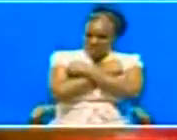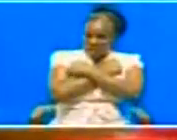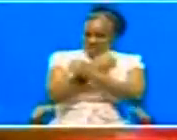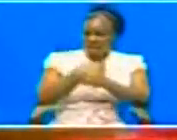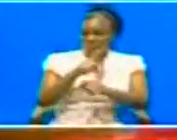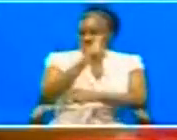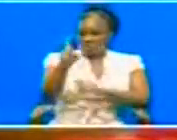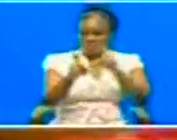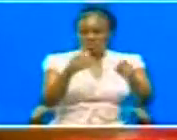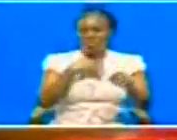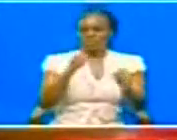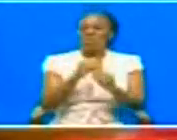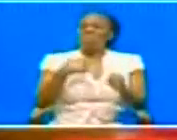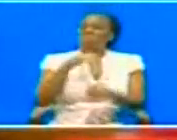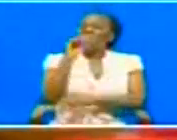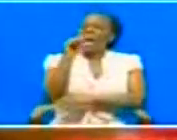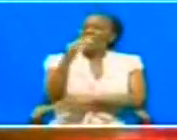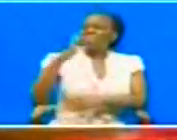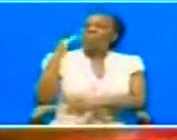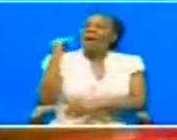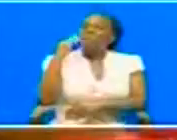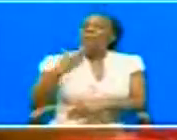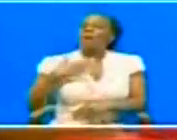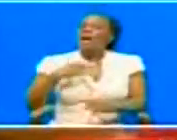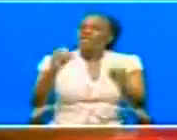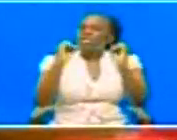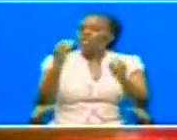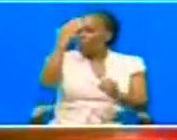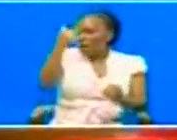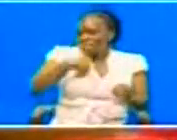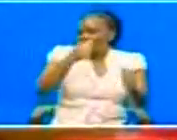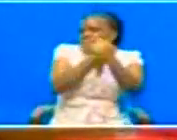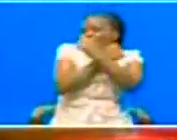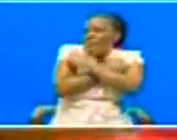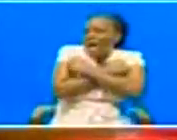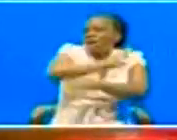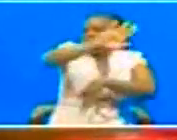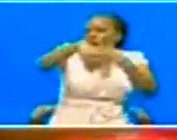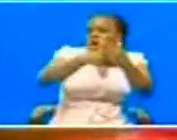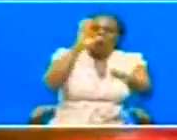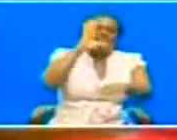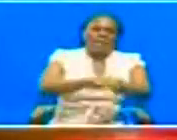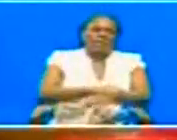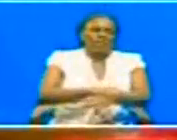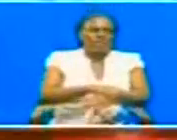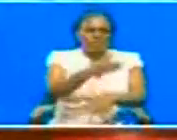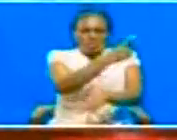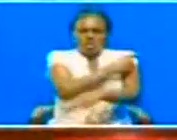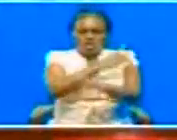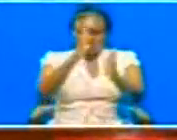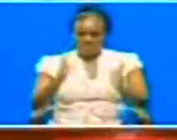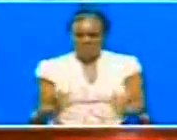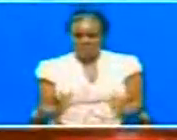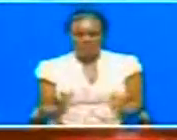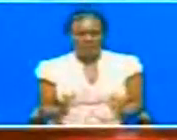why I didn't even ask my mom, how come I'm like this? Yeah. I got all the love and support I needed. Yeah. And Doctor, I was asking Grace earlier